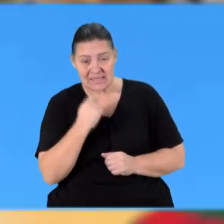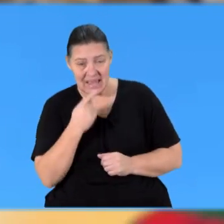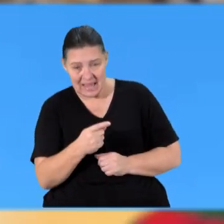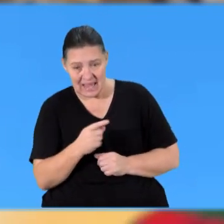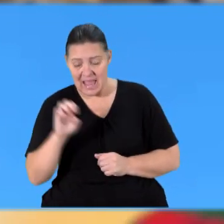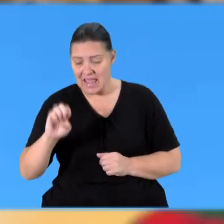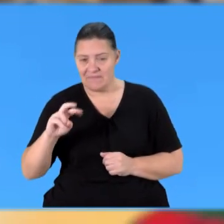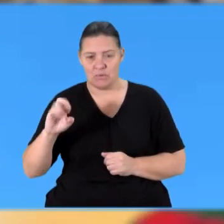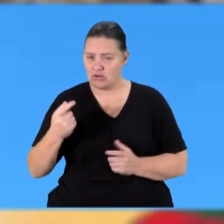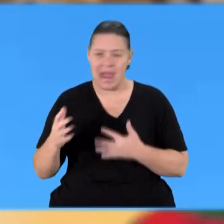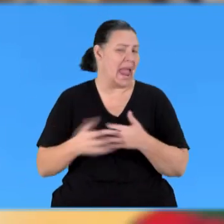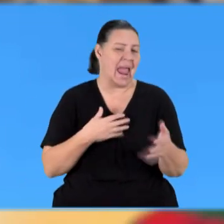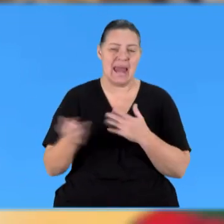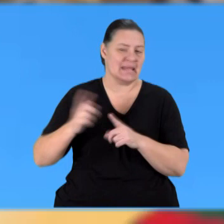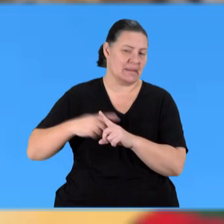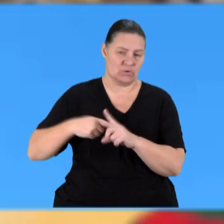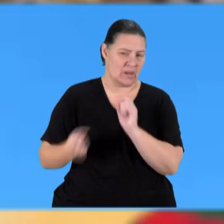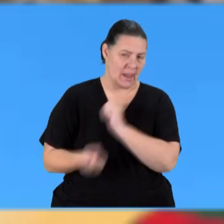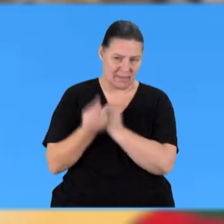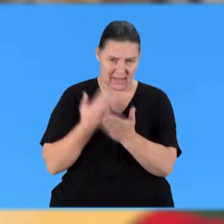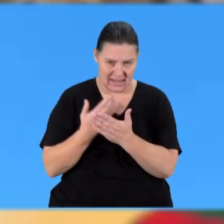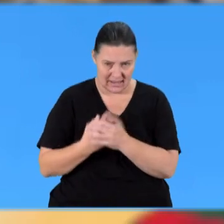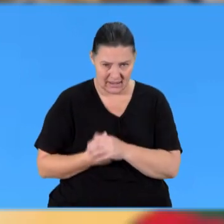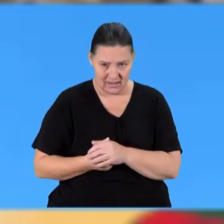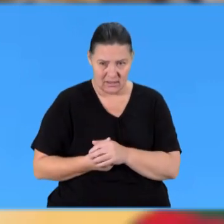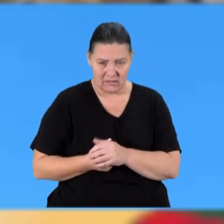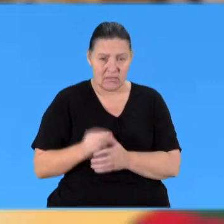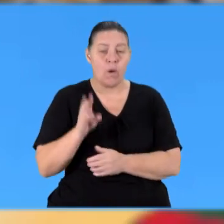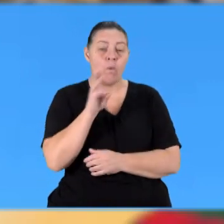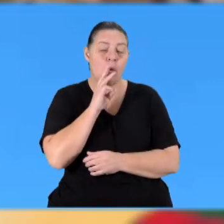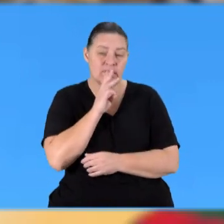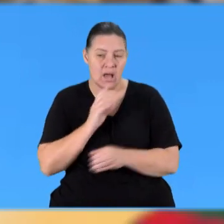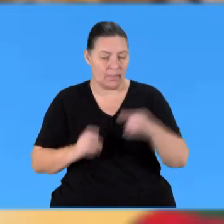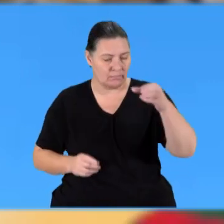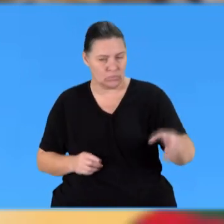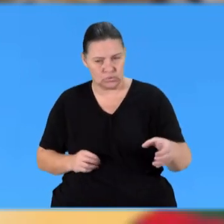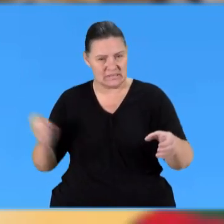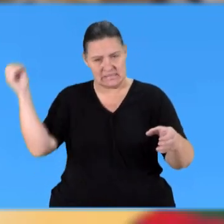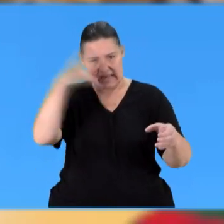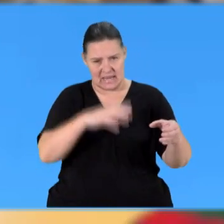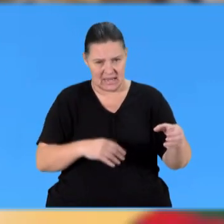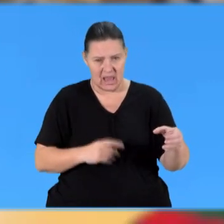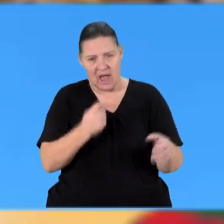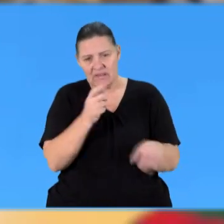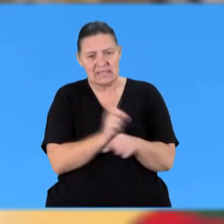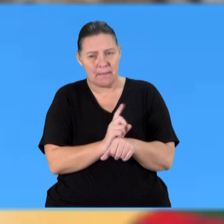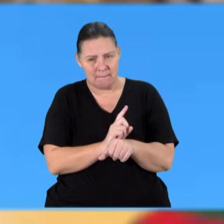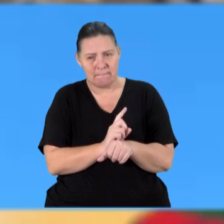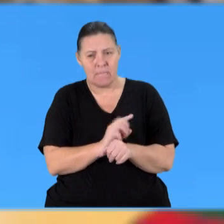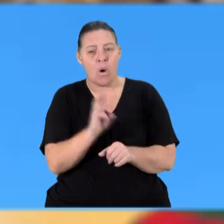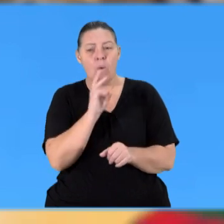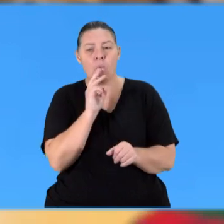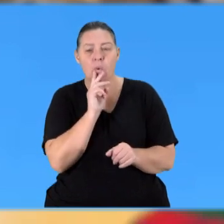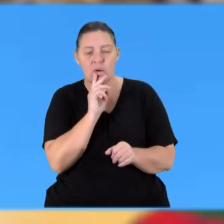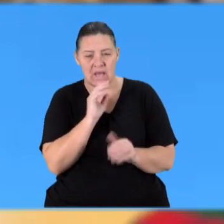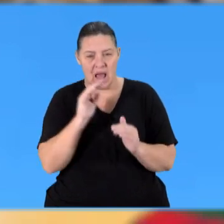evaporation, we know that evaporation can happen at any temperature, at any given temperature. You can take a glass of water and put it in the sun. After